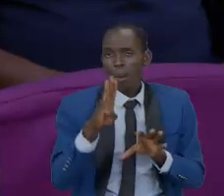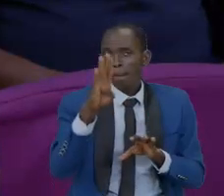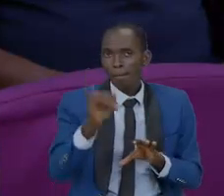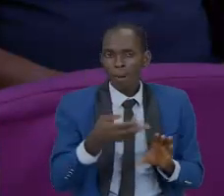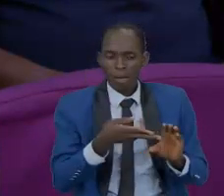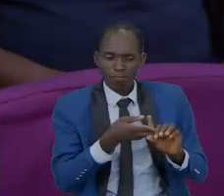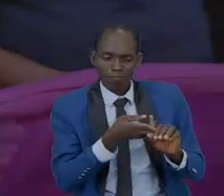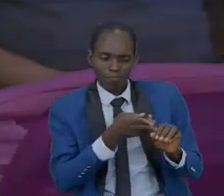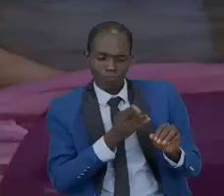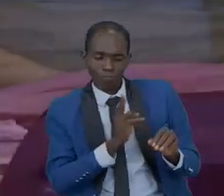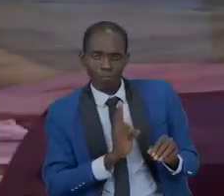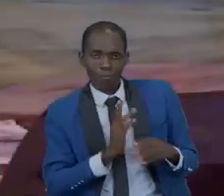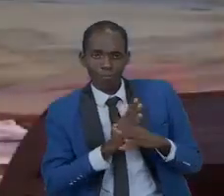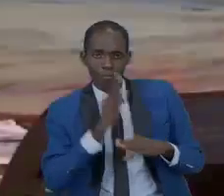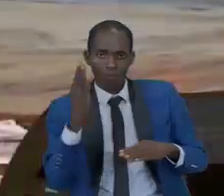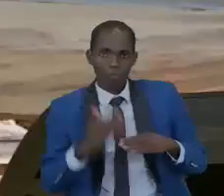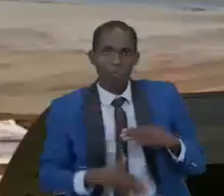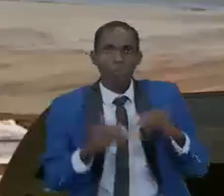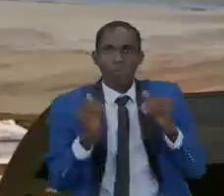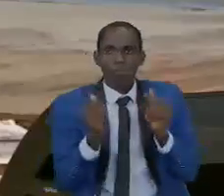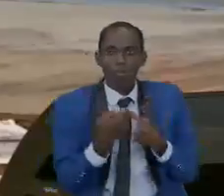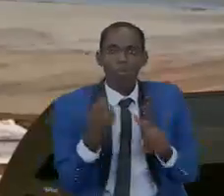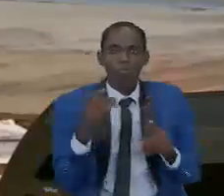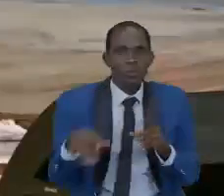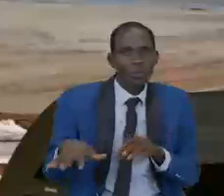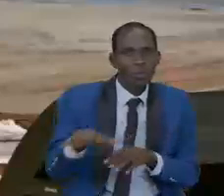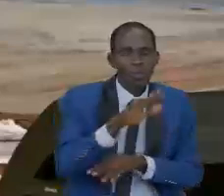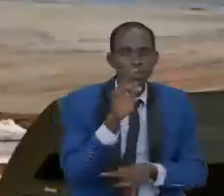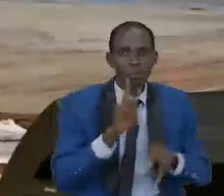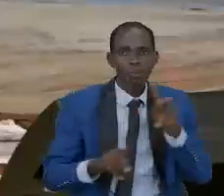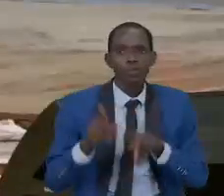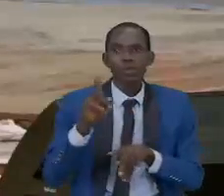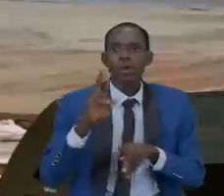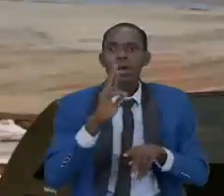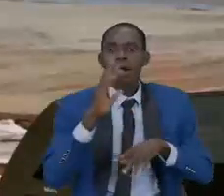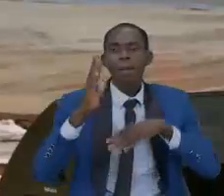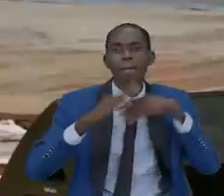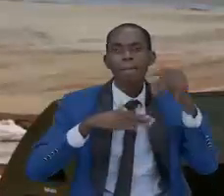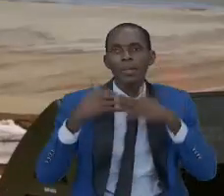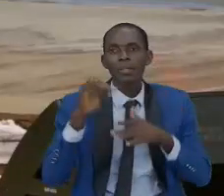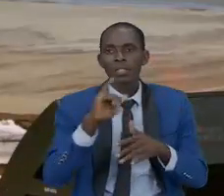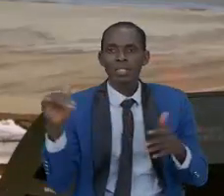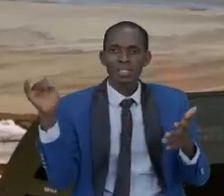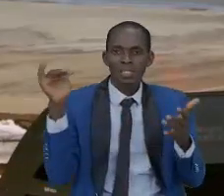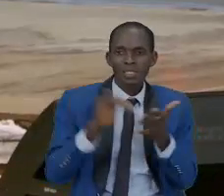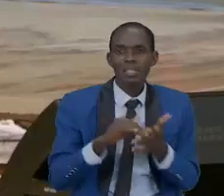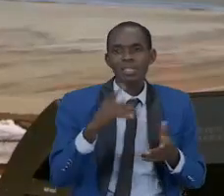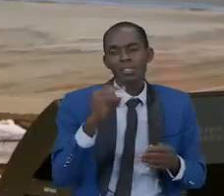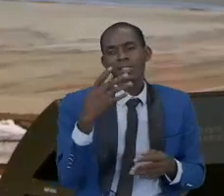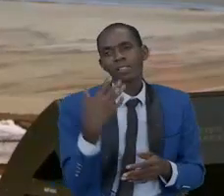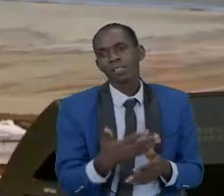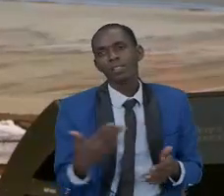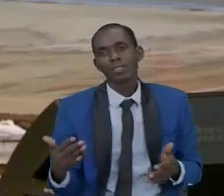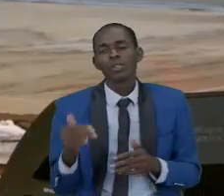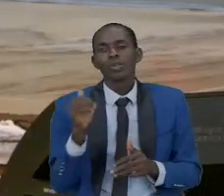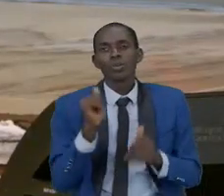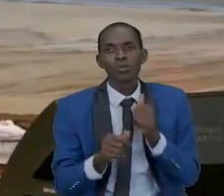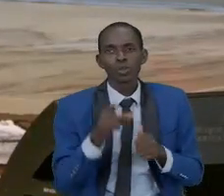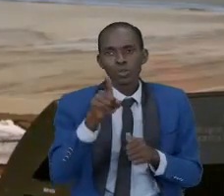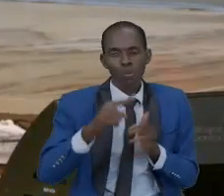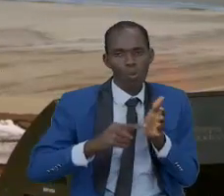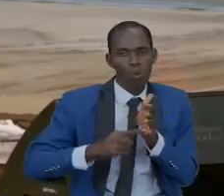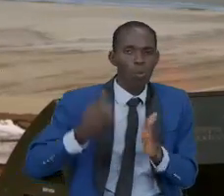bleaching with those against us You're Building again the seeds which was